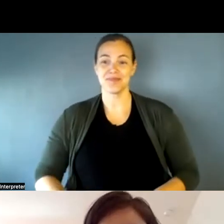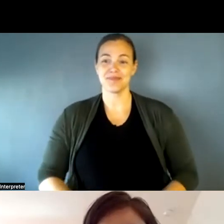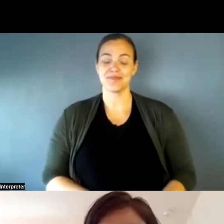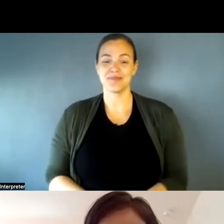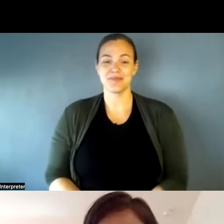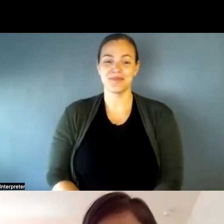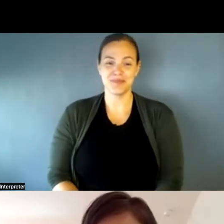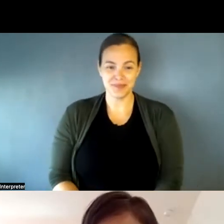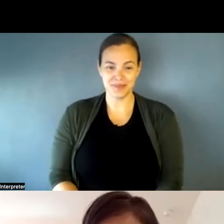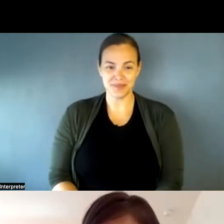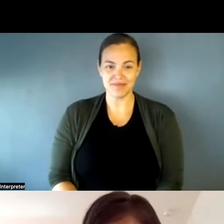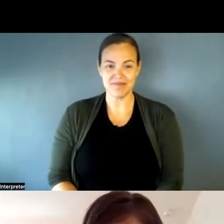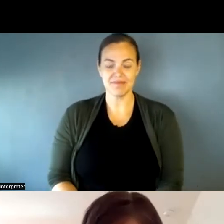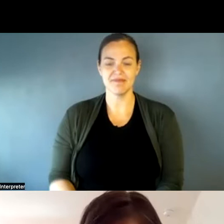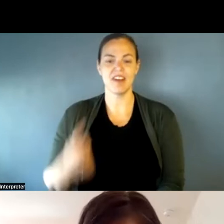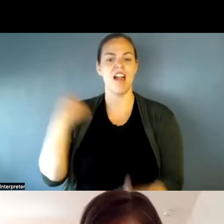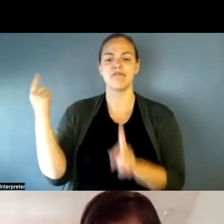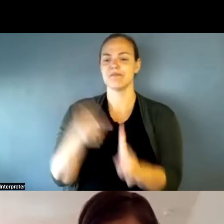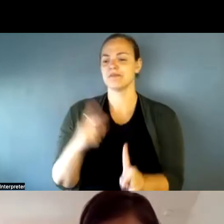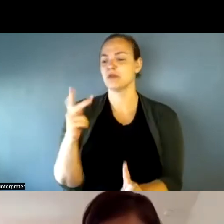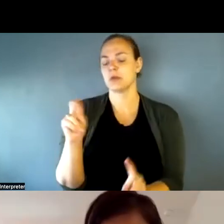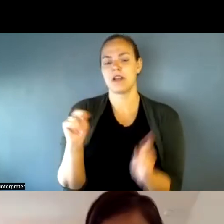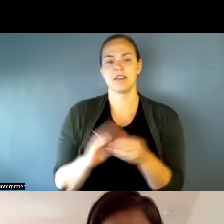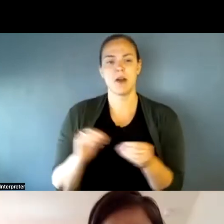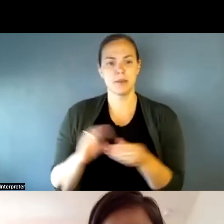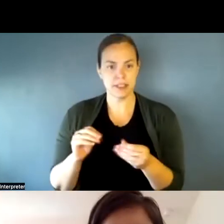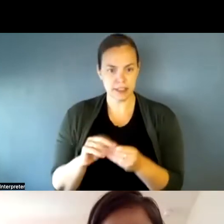I guess I just go back to what Ken was saying